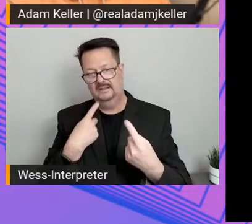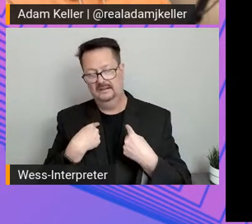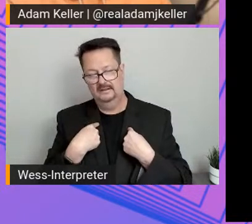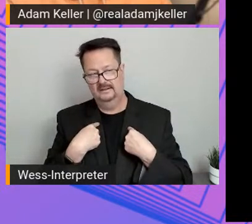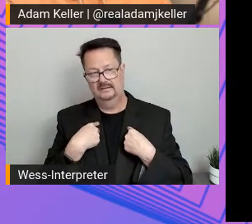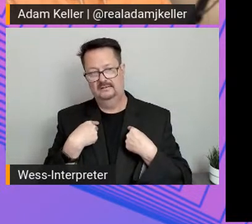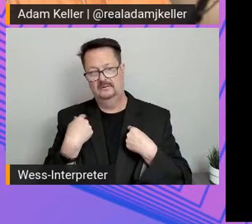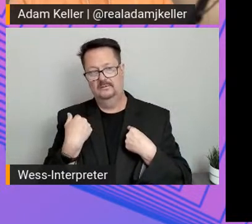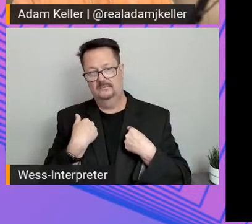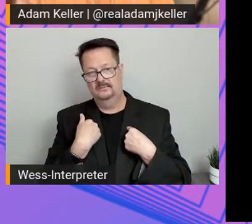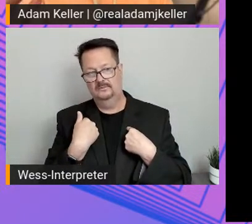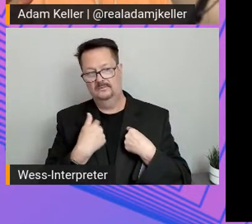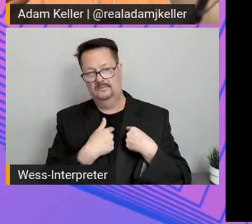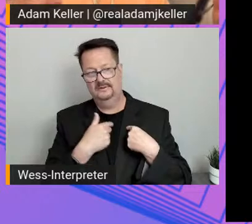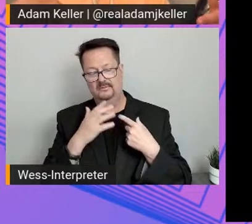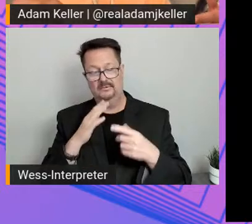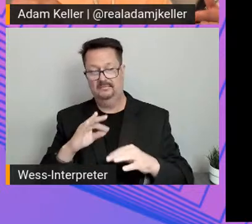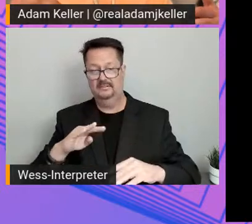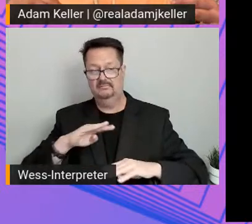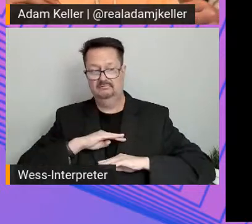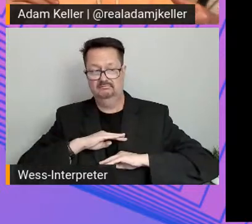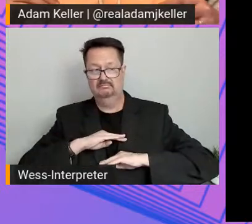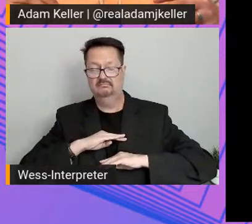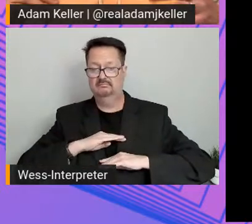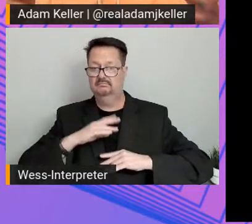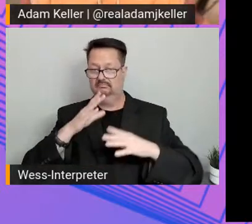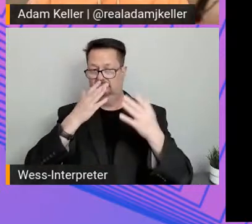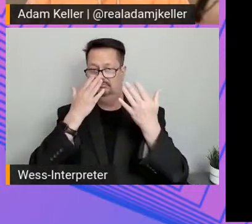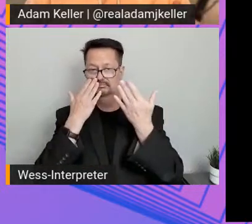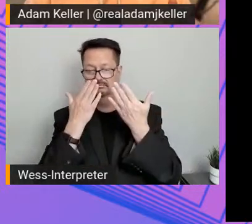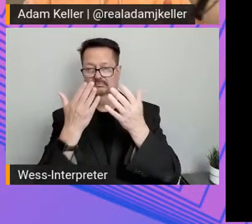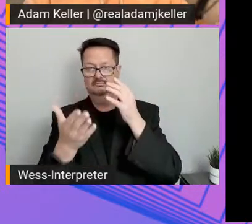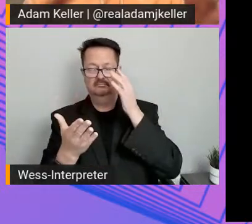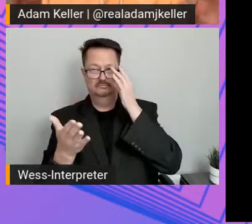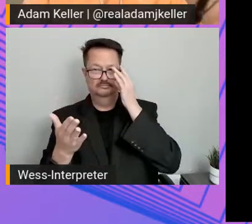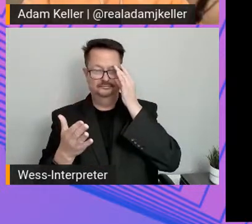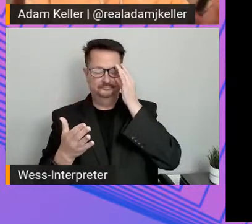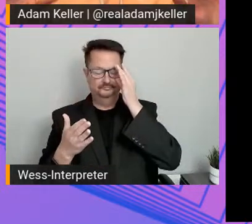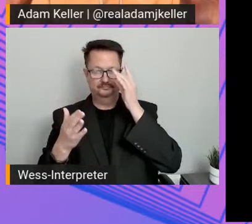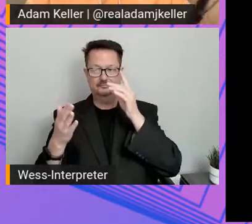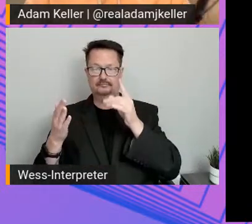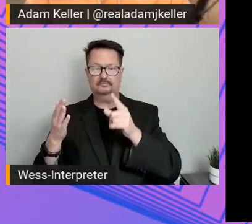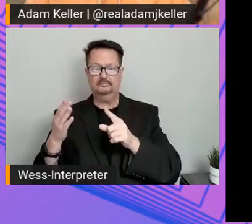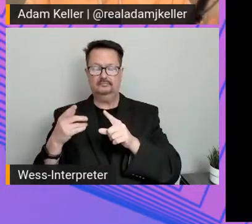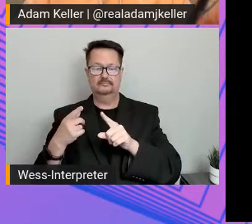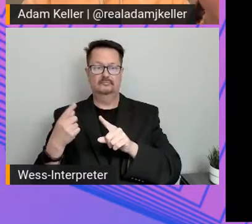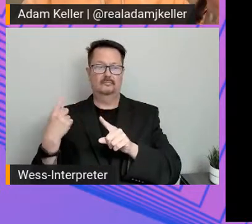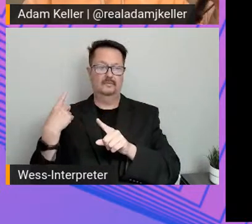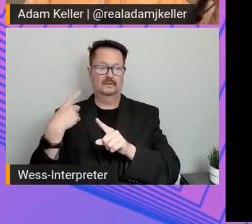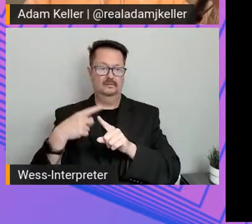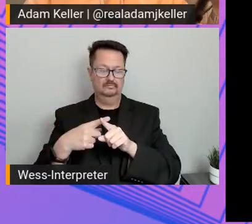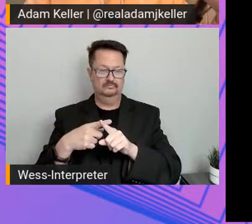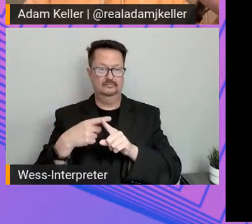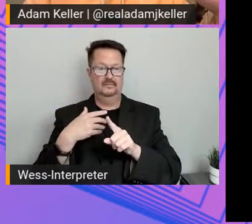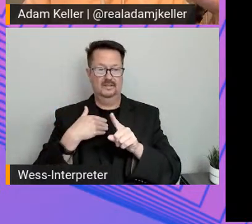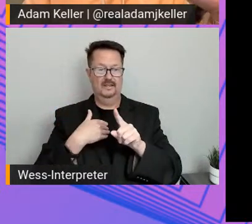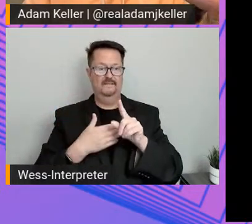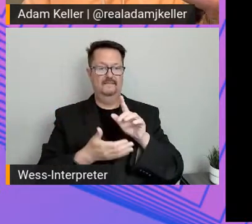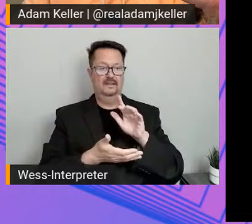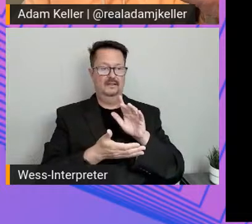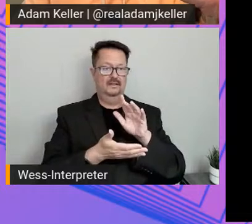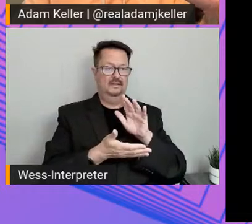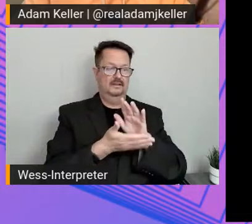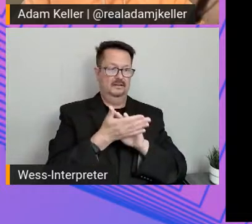be good. So there you go. So in addition to this, so I have an application up and running, literally can be tested